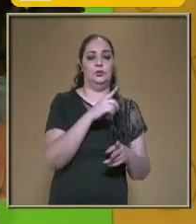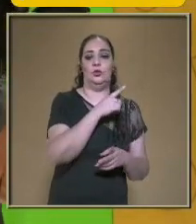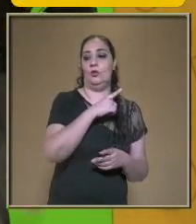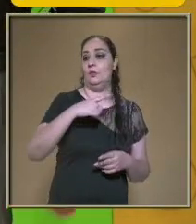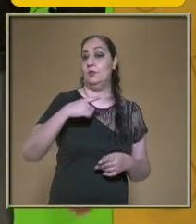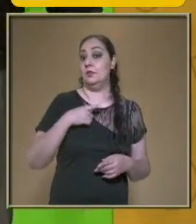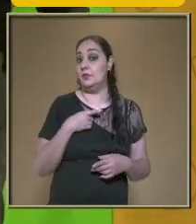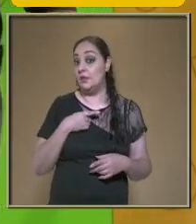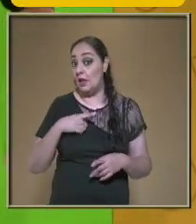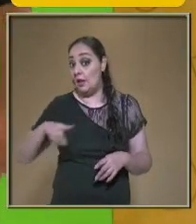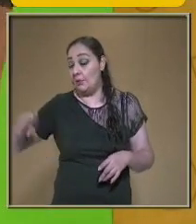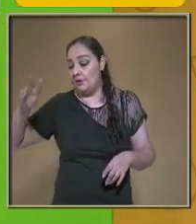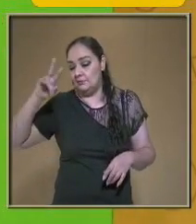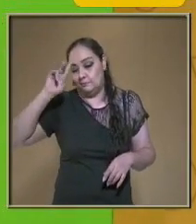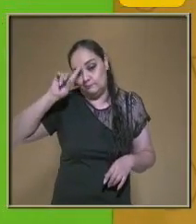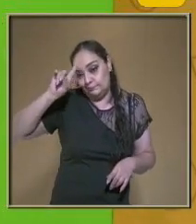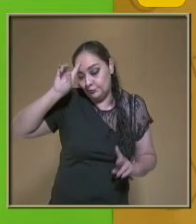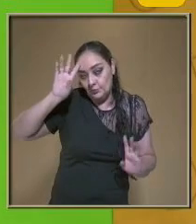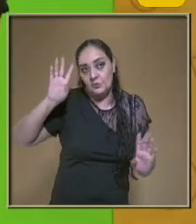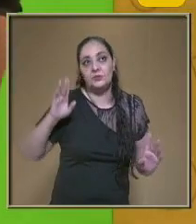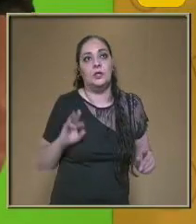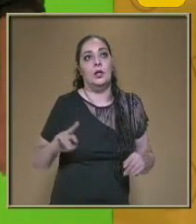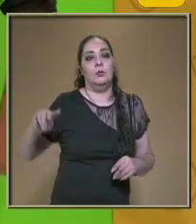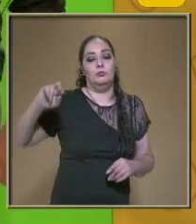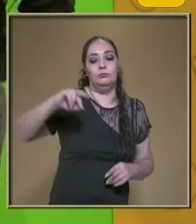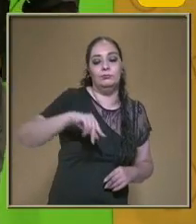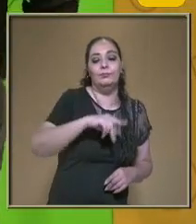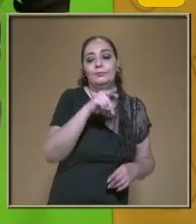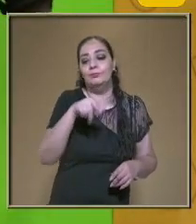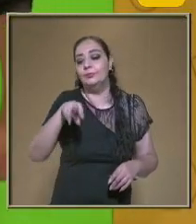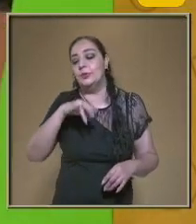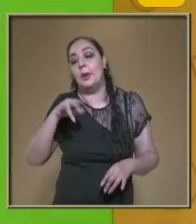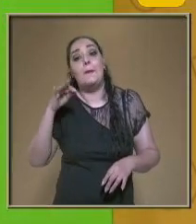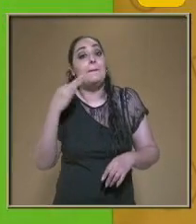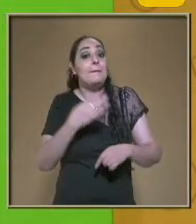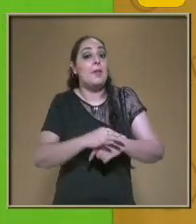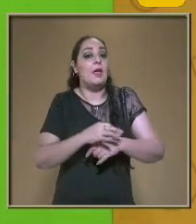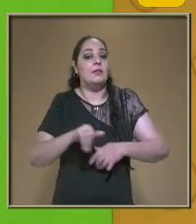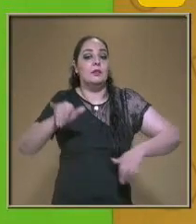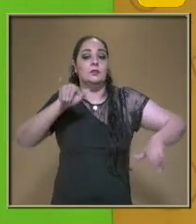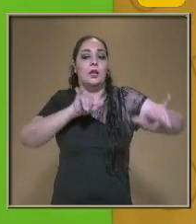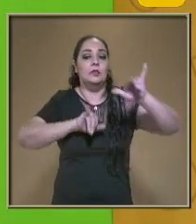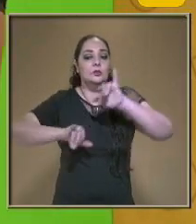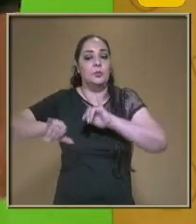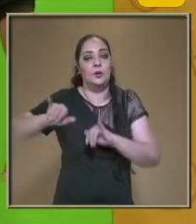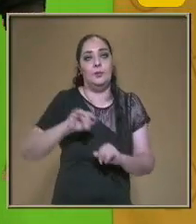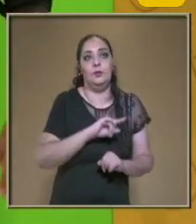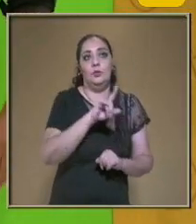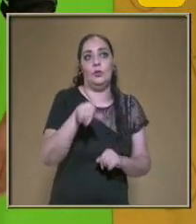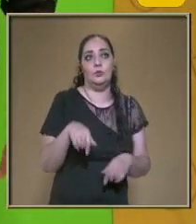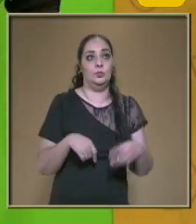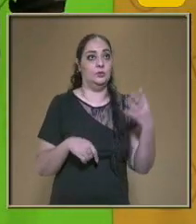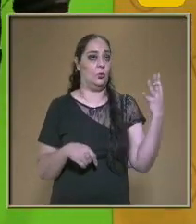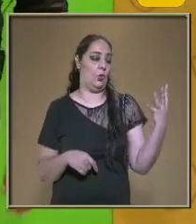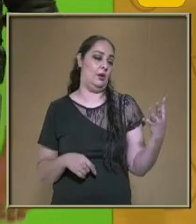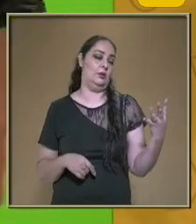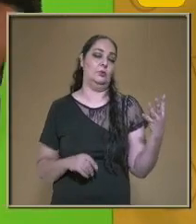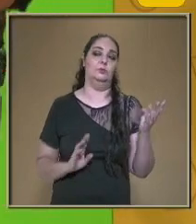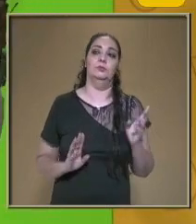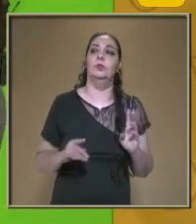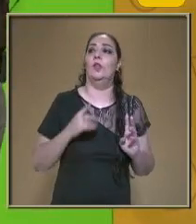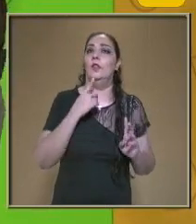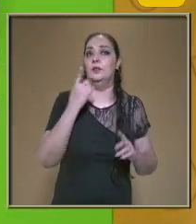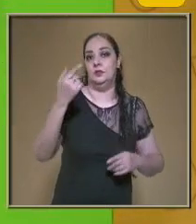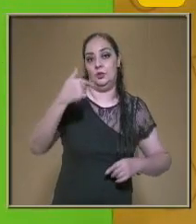This is the recommendation for teachers during the experiment. Then we got the number four.